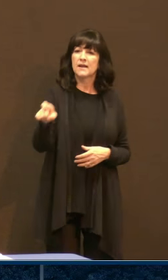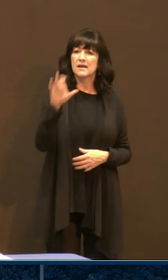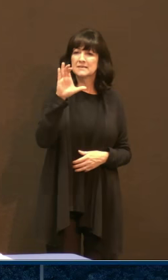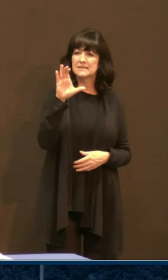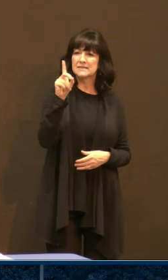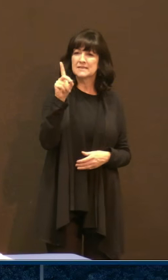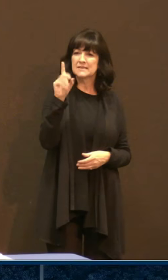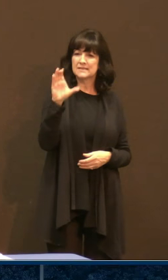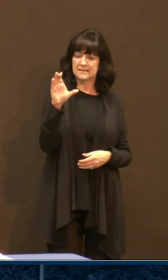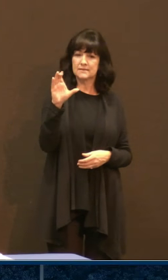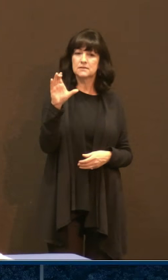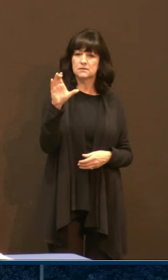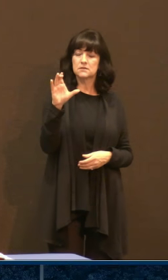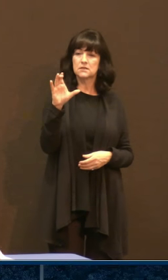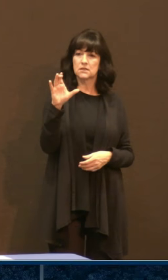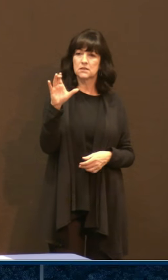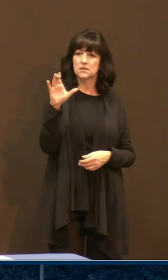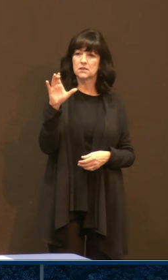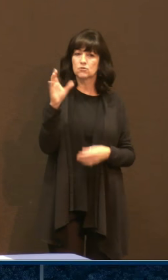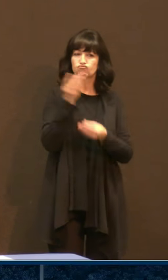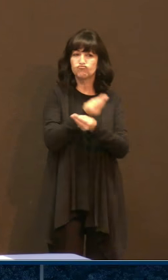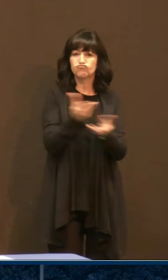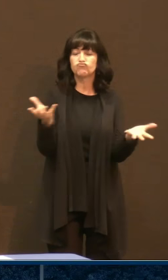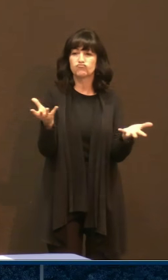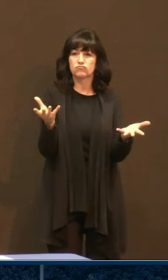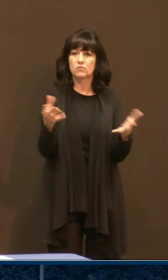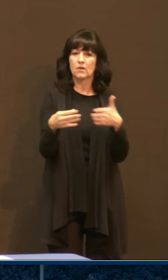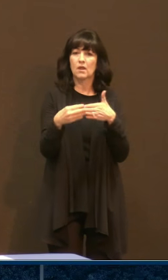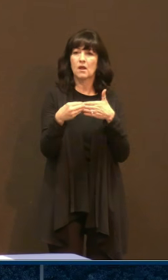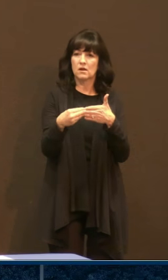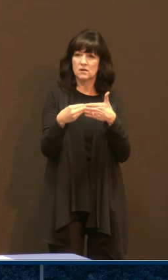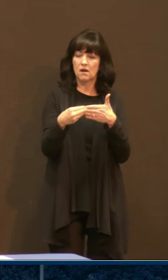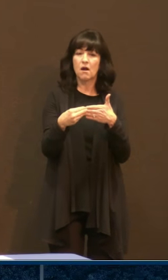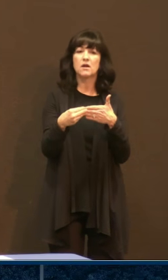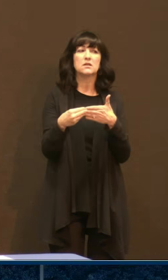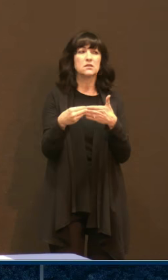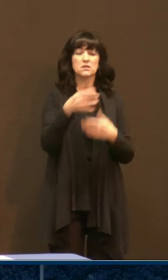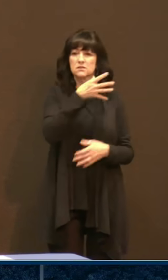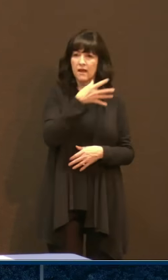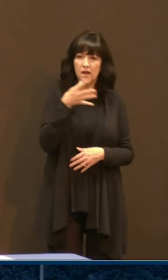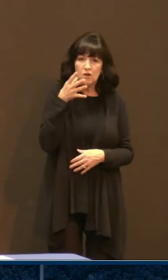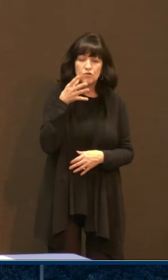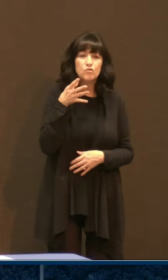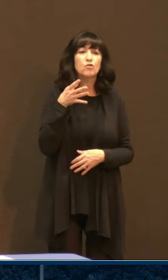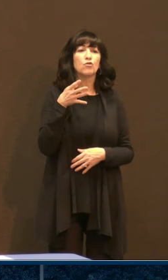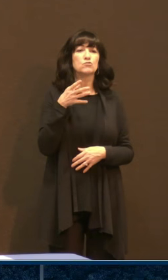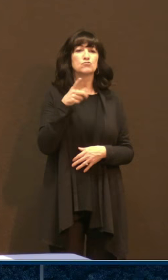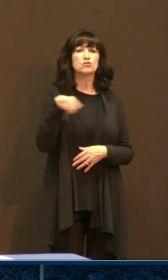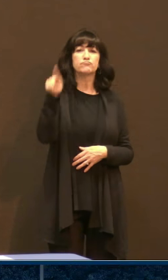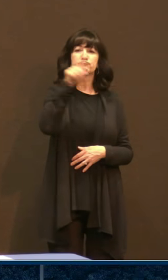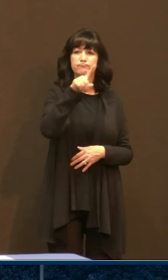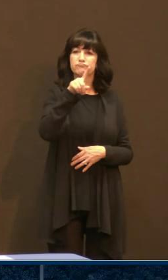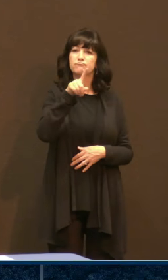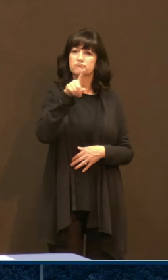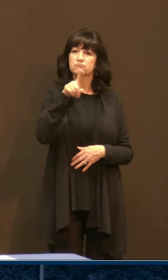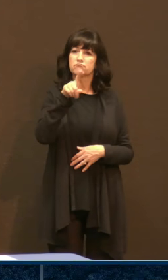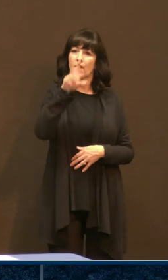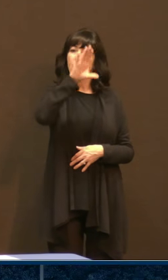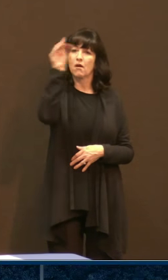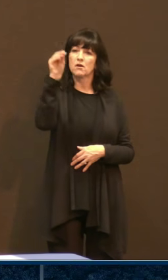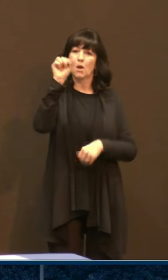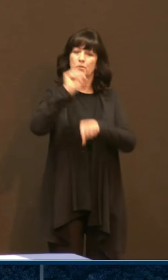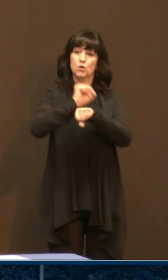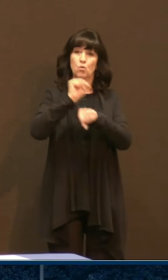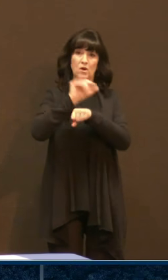issued guidance, I believe today, regarding agriculture and particularly poultry plant workers, that if they have a